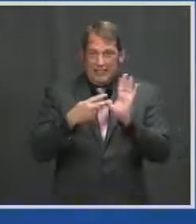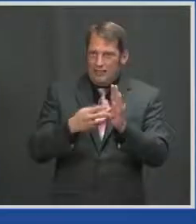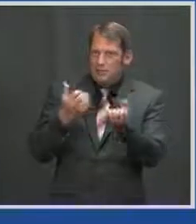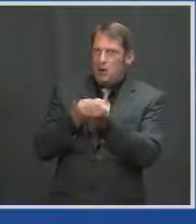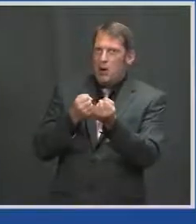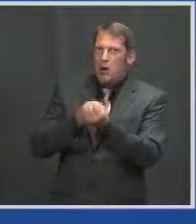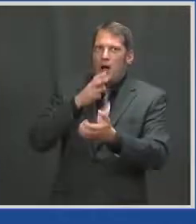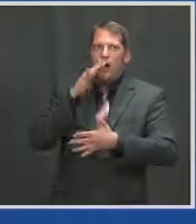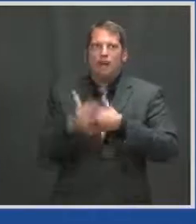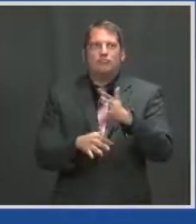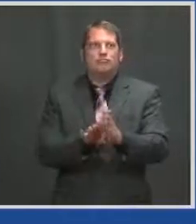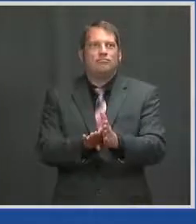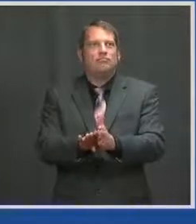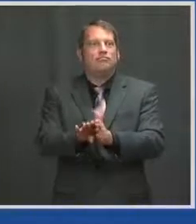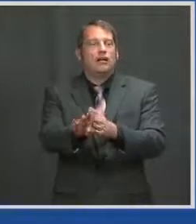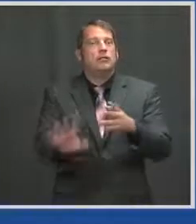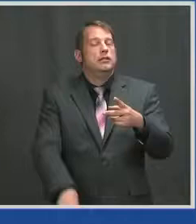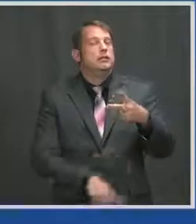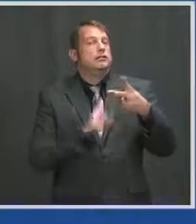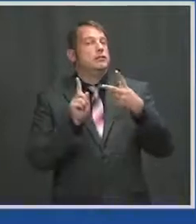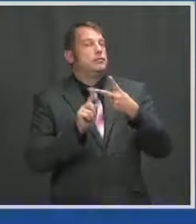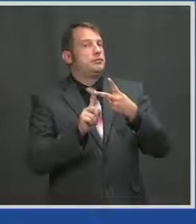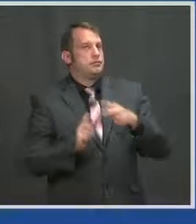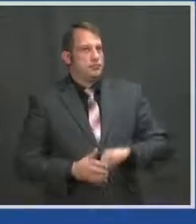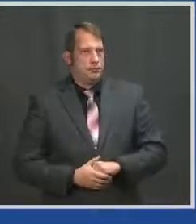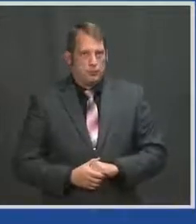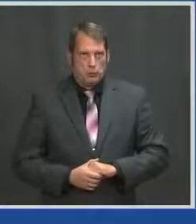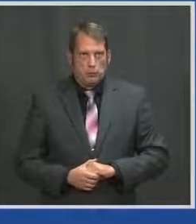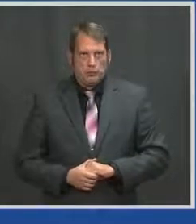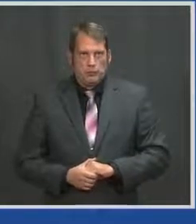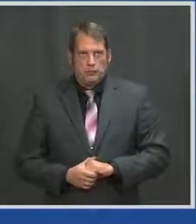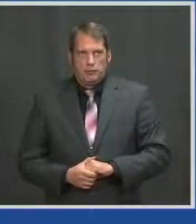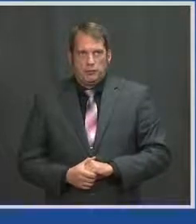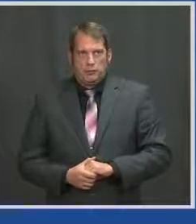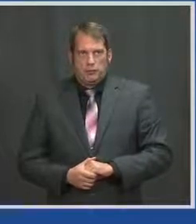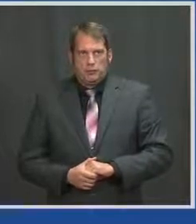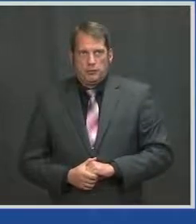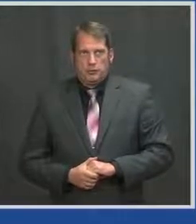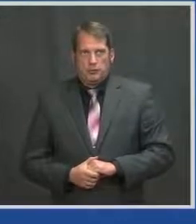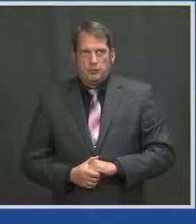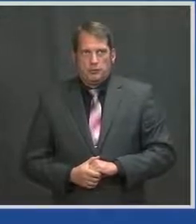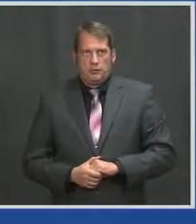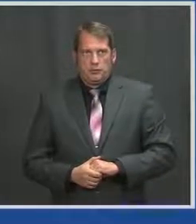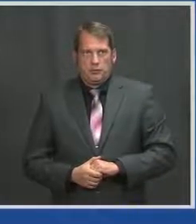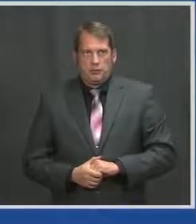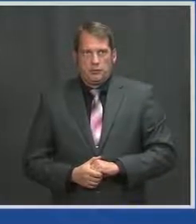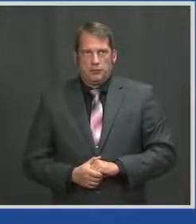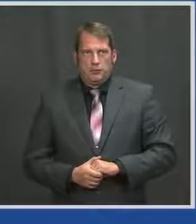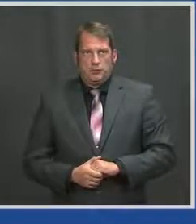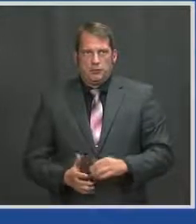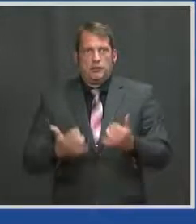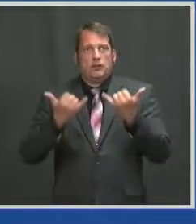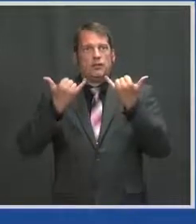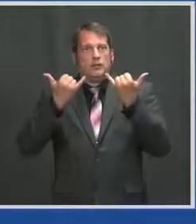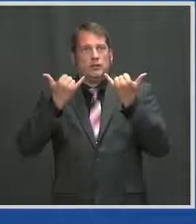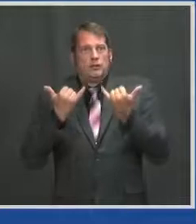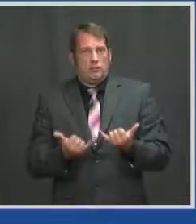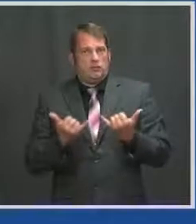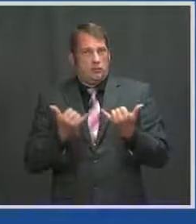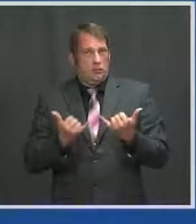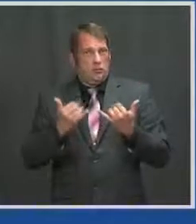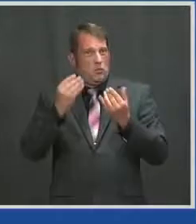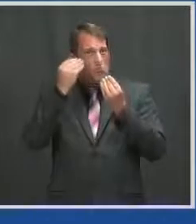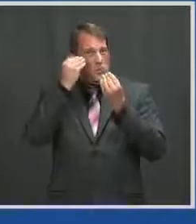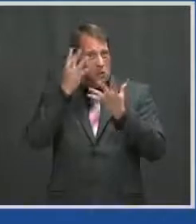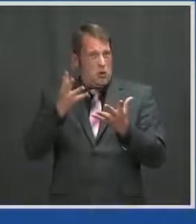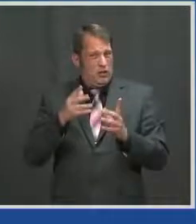Second, today's report is a rebuttal to loose talk that Americans just don't want to work. I